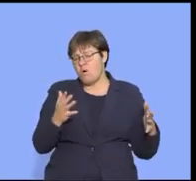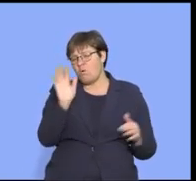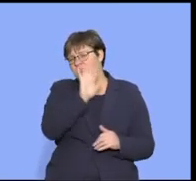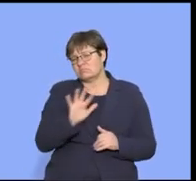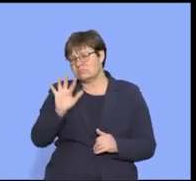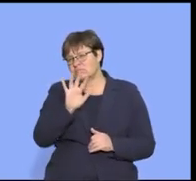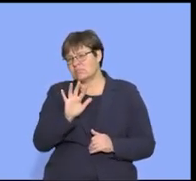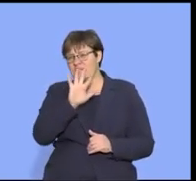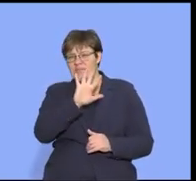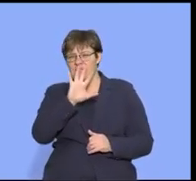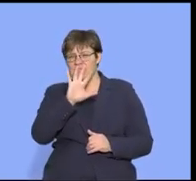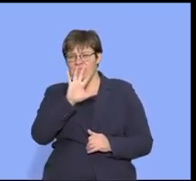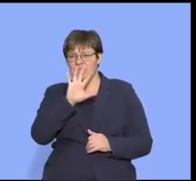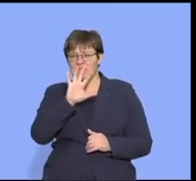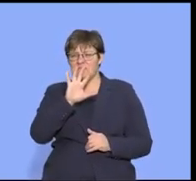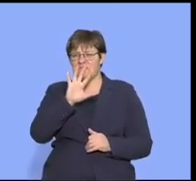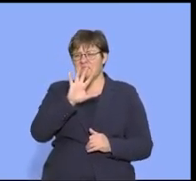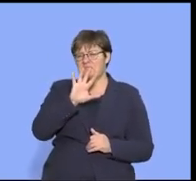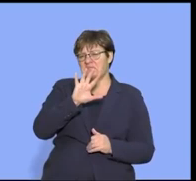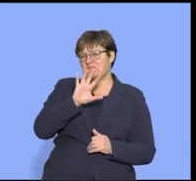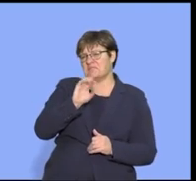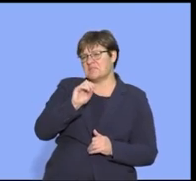lasted more or less 50 million years,